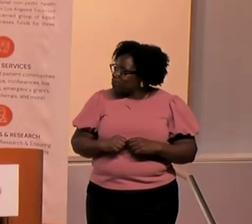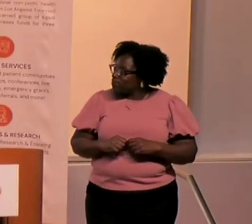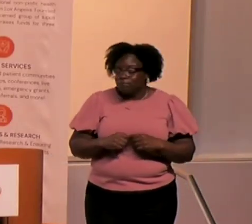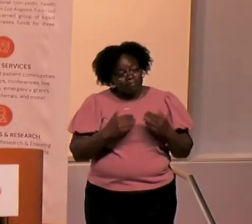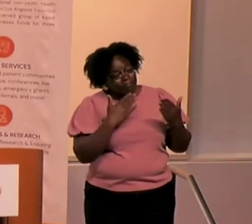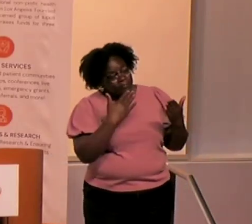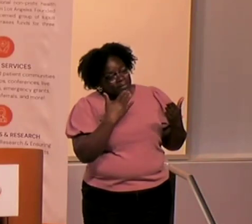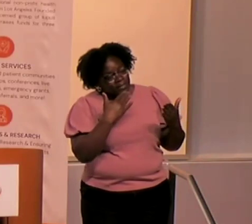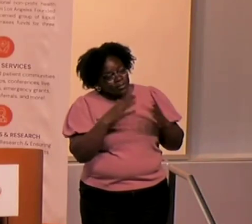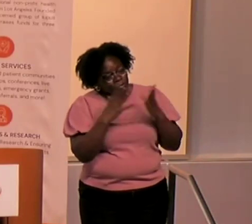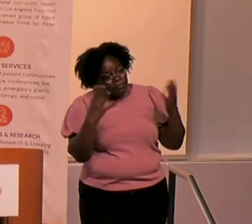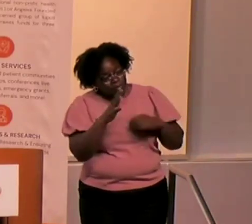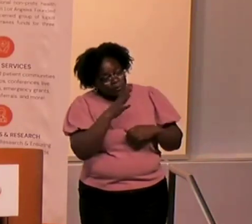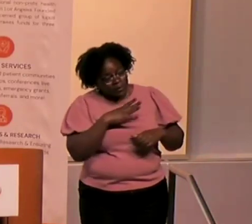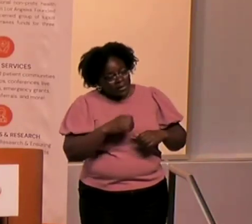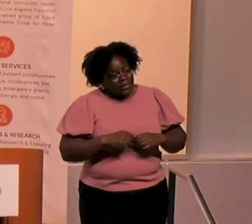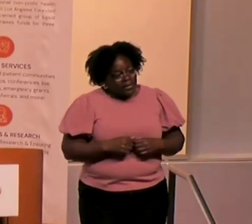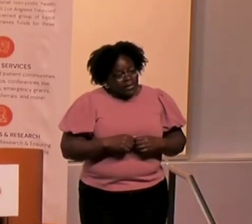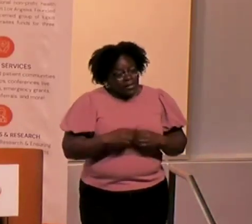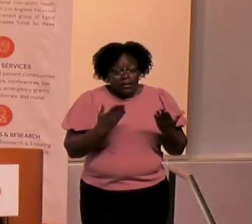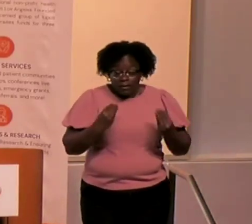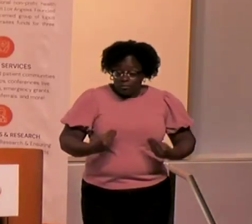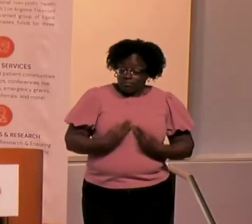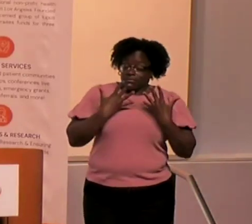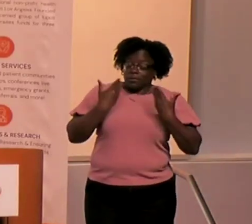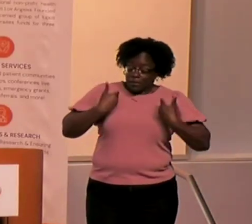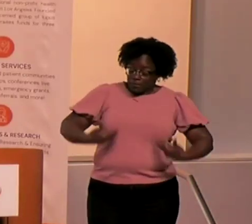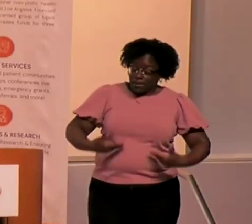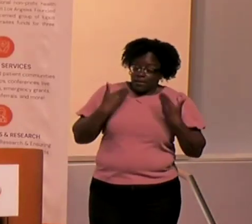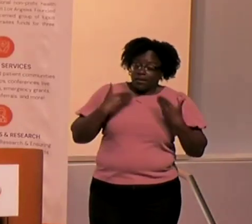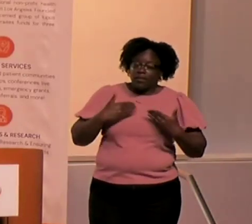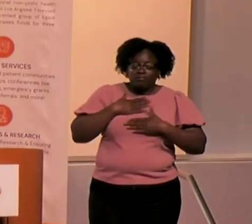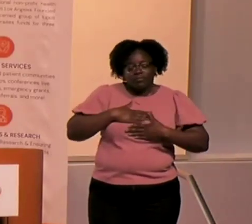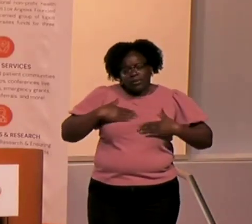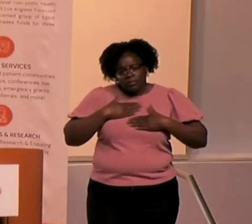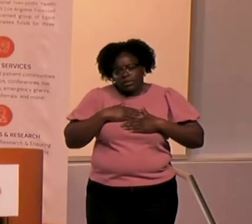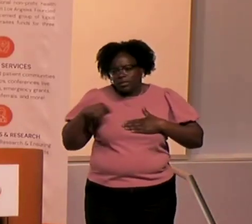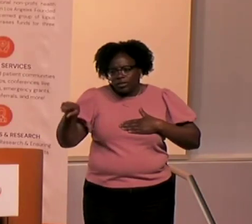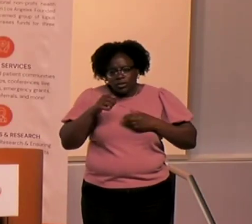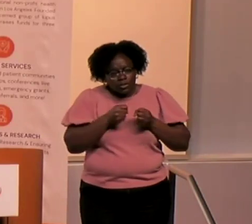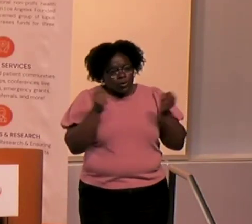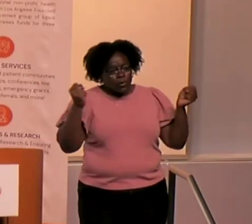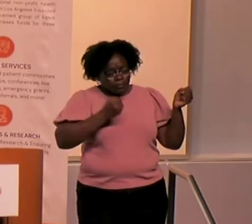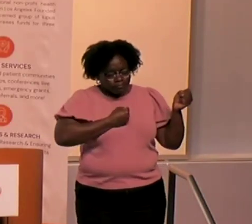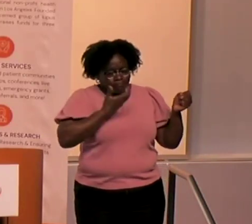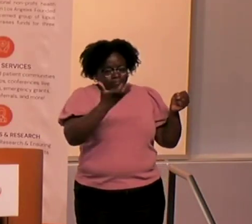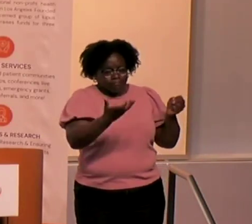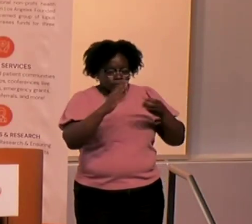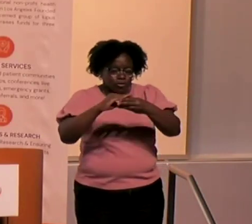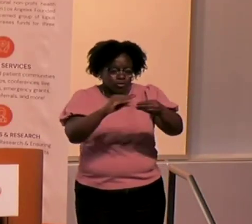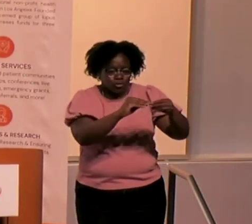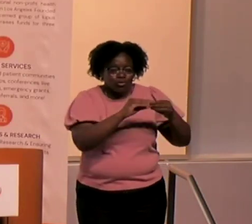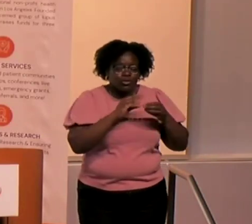Thank you so much, ladies. I know you all inspire me. We appreciate you being vulnerable and sharing your stories with